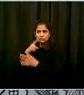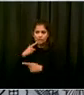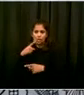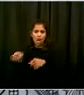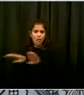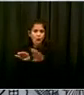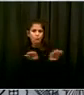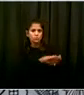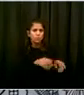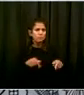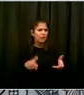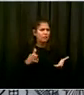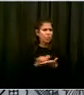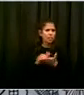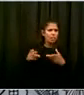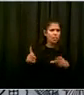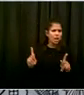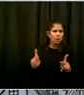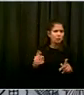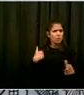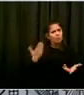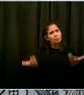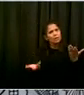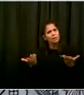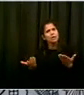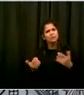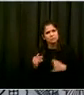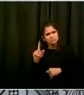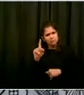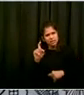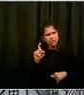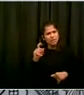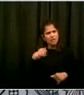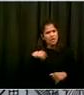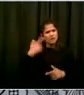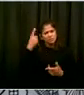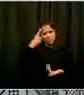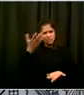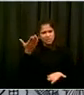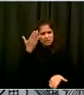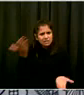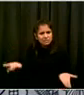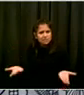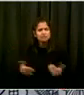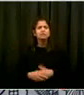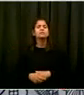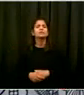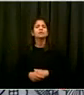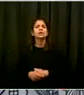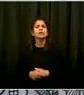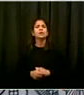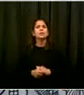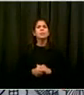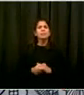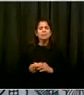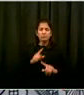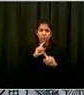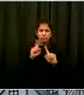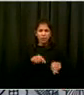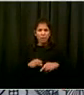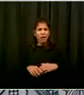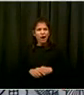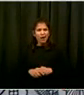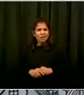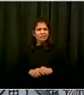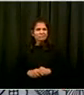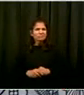people well over a week ago that we were entering into a dangerous situation. We need to do this for the